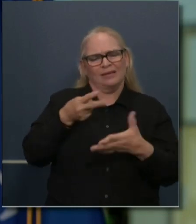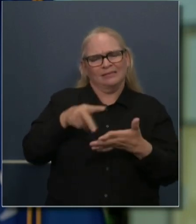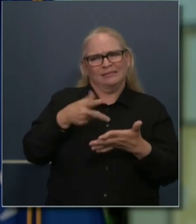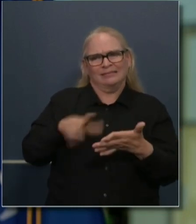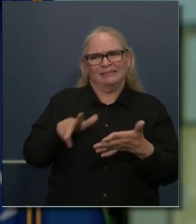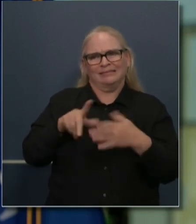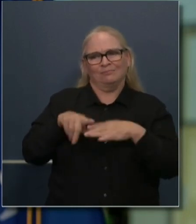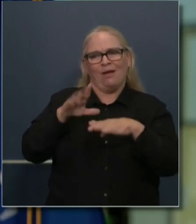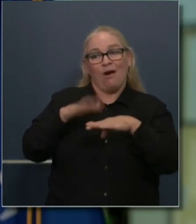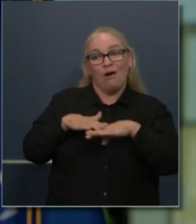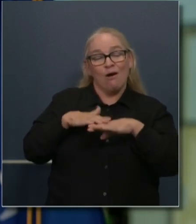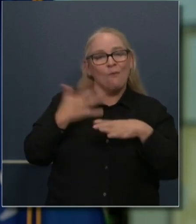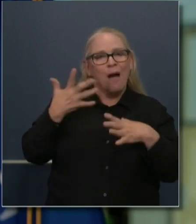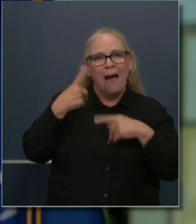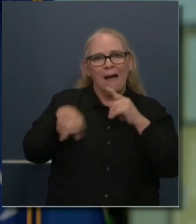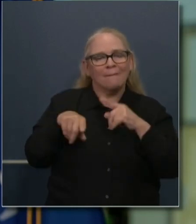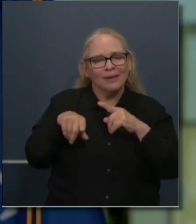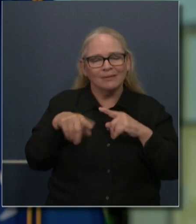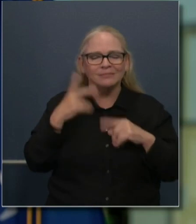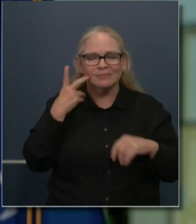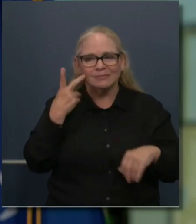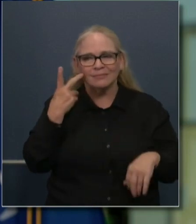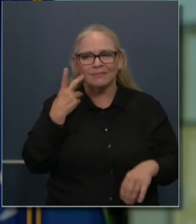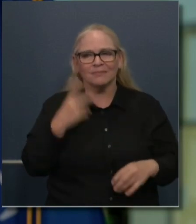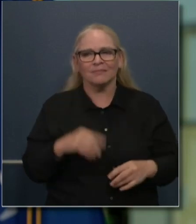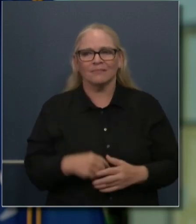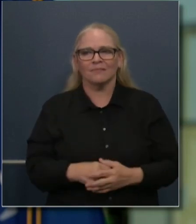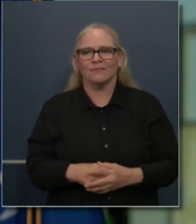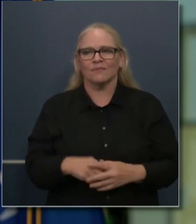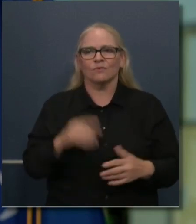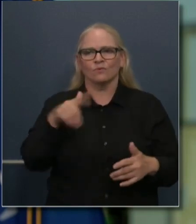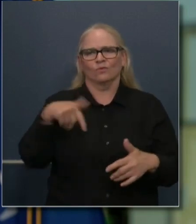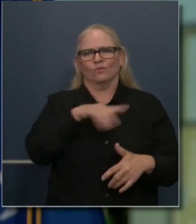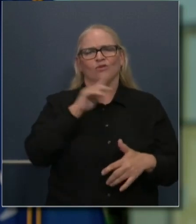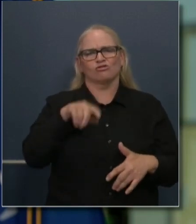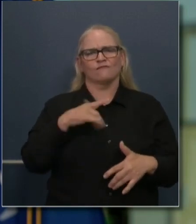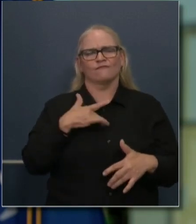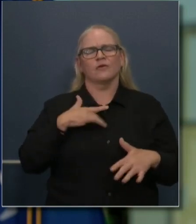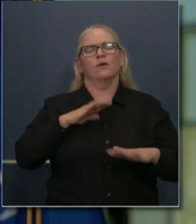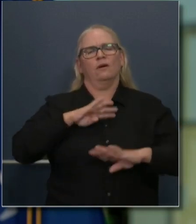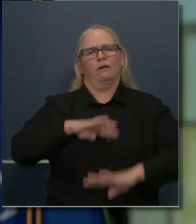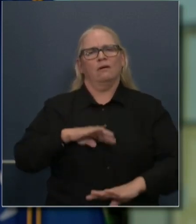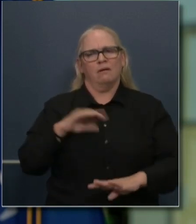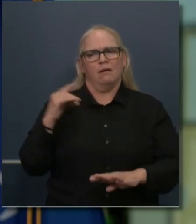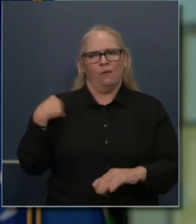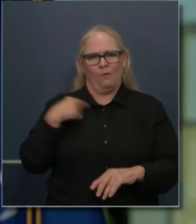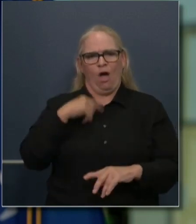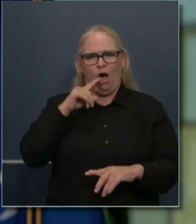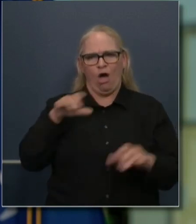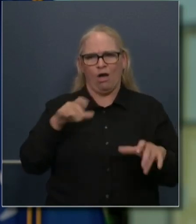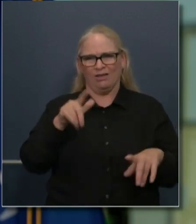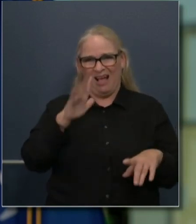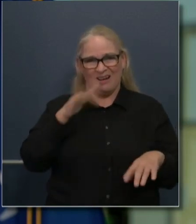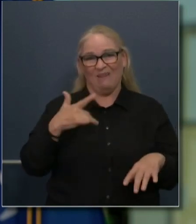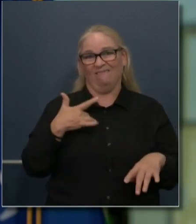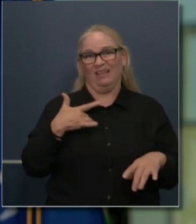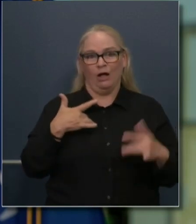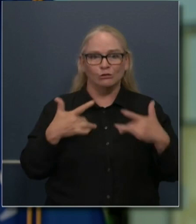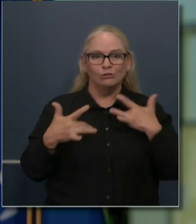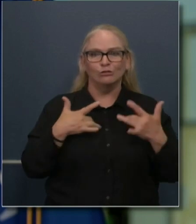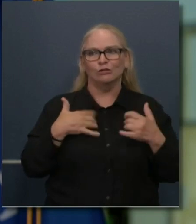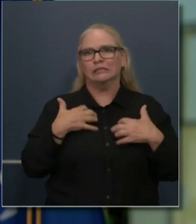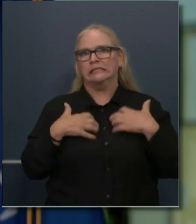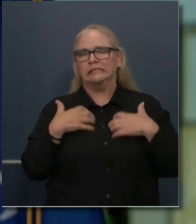be encouraging, despite some of the discouraging lack of intentionality and